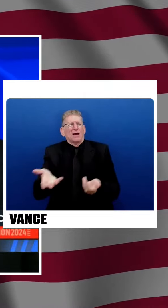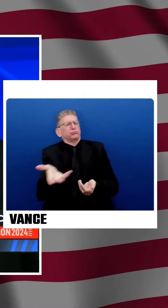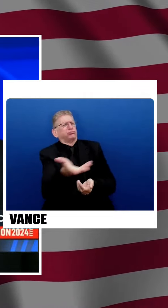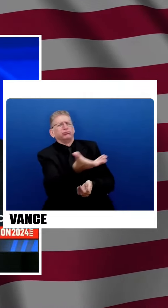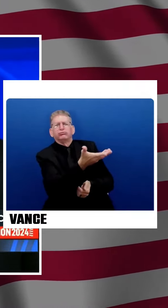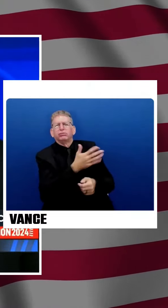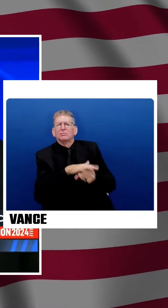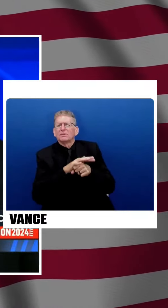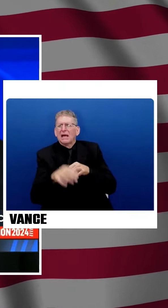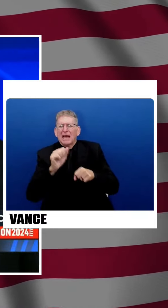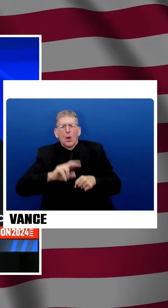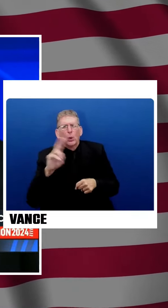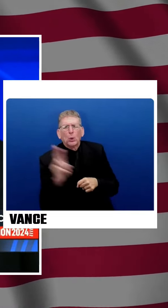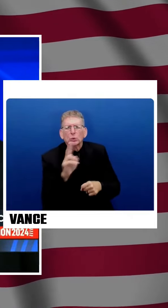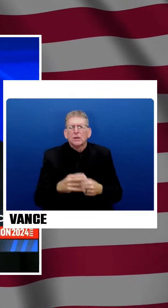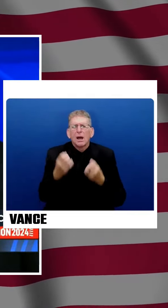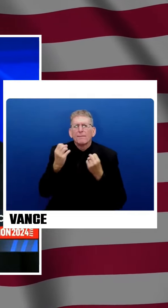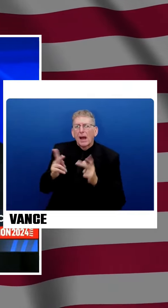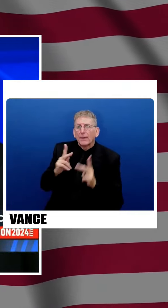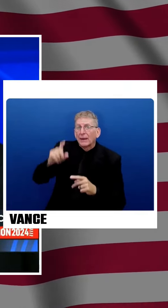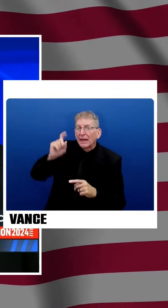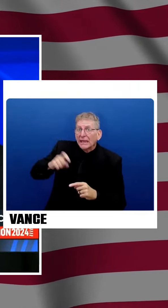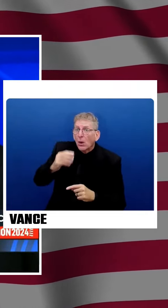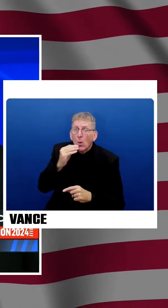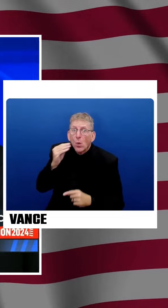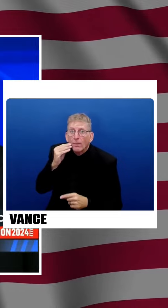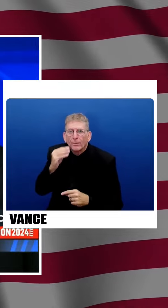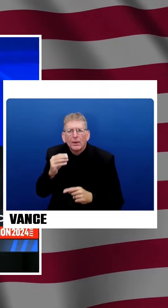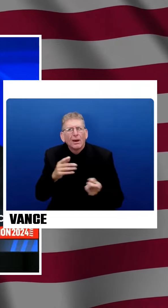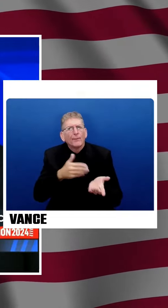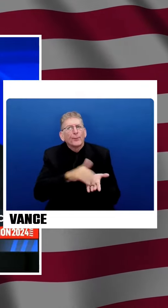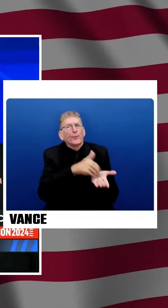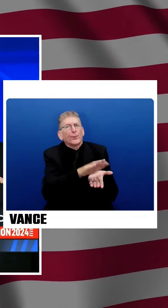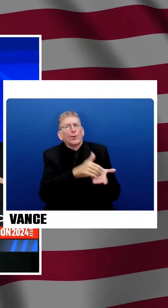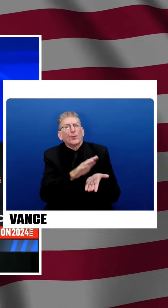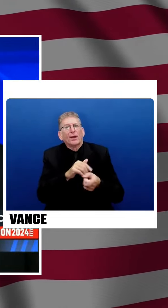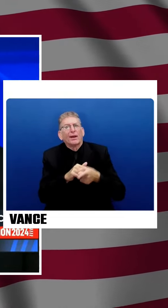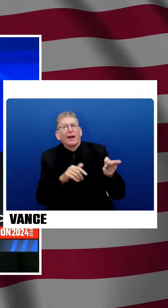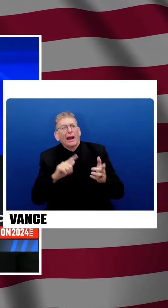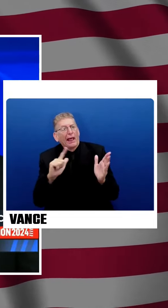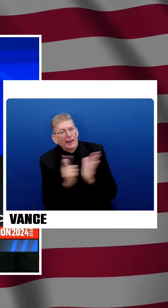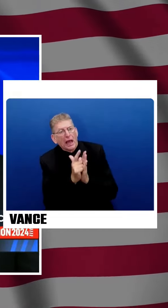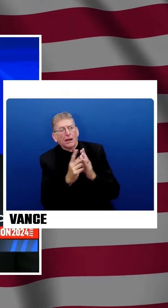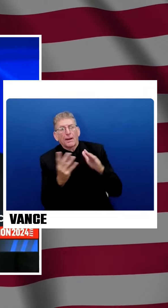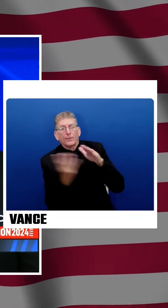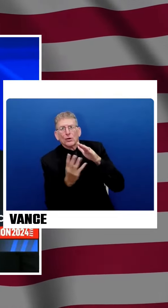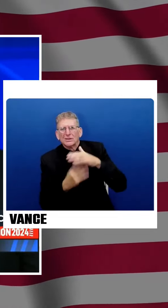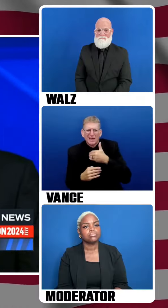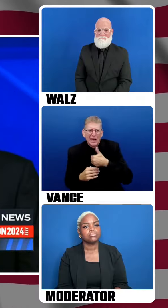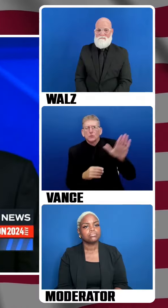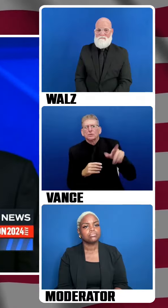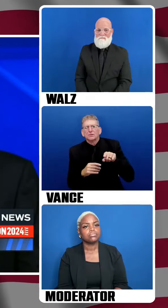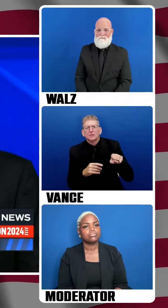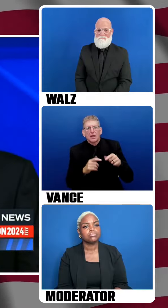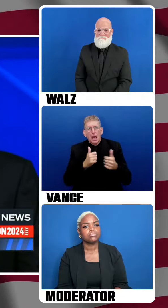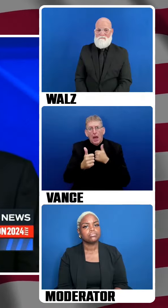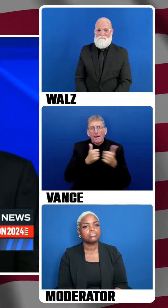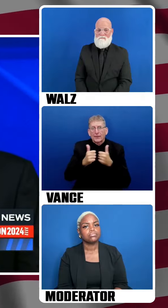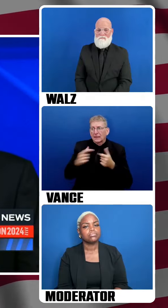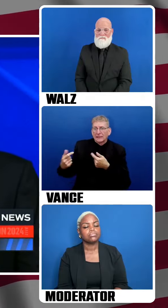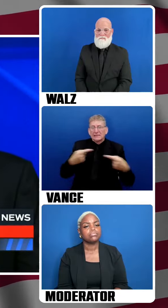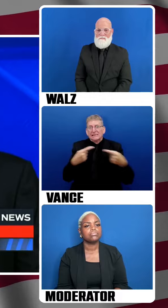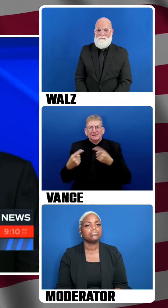illegal immigrants who are competing for those homes, and we should be building more homes for the American citizens who deserve to be here. Senator, your time is up.